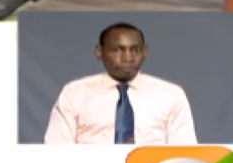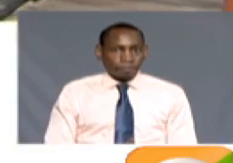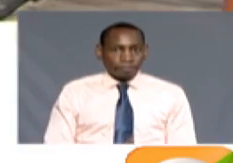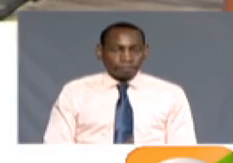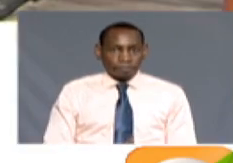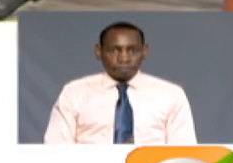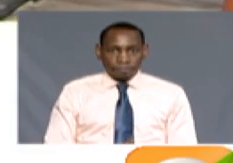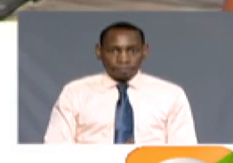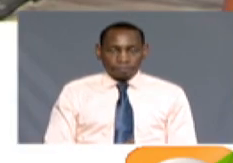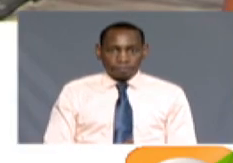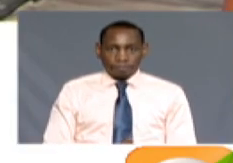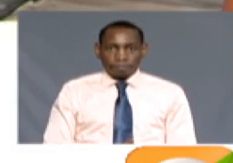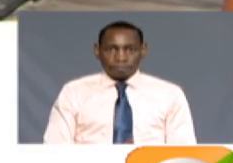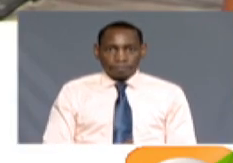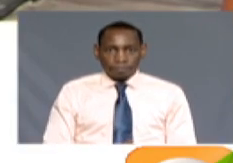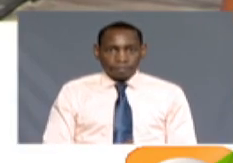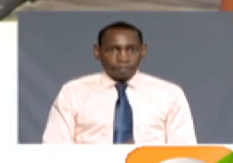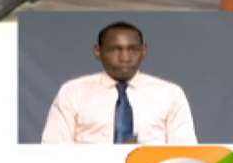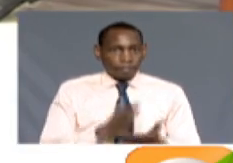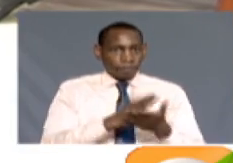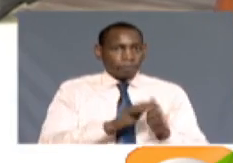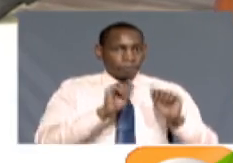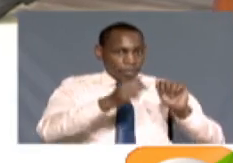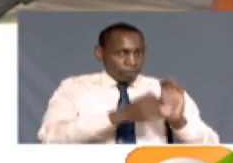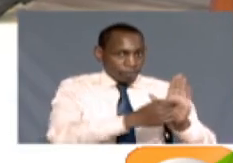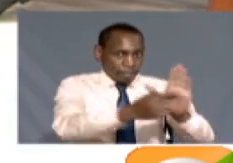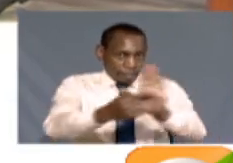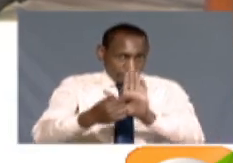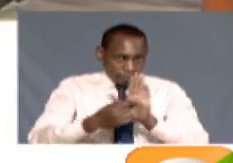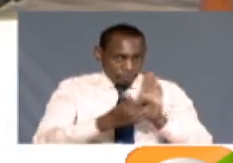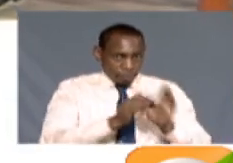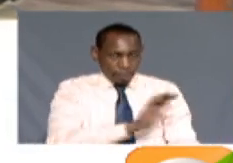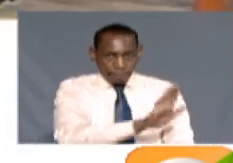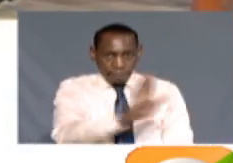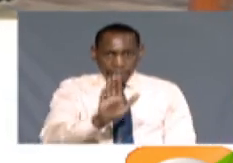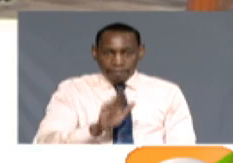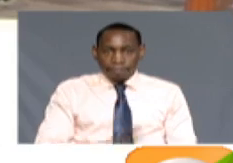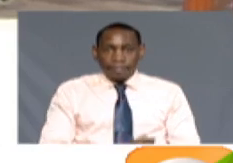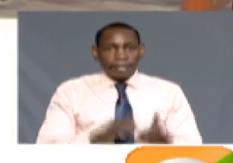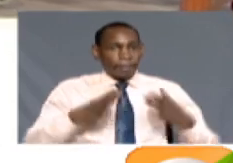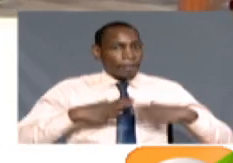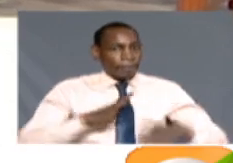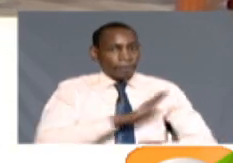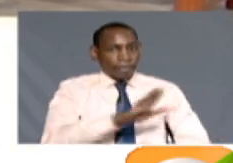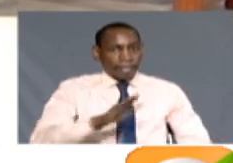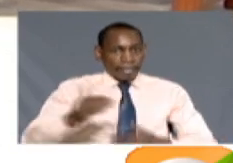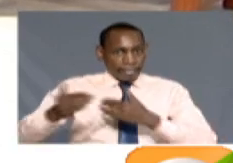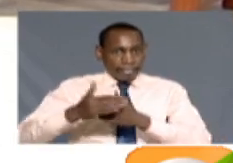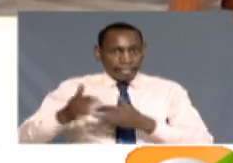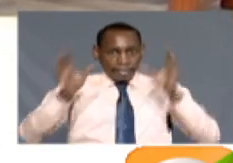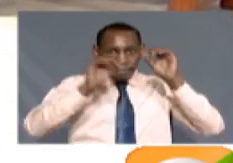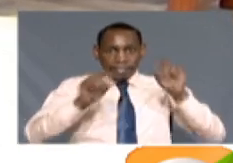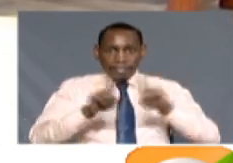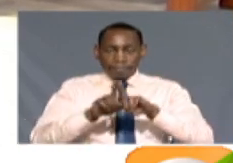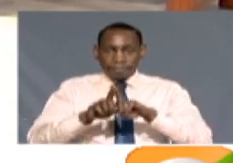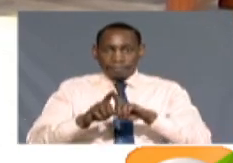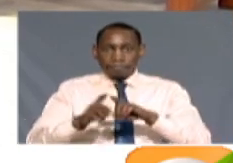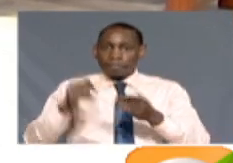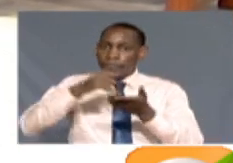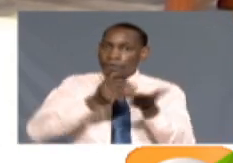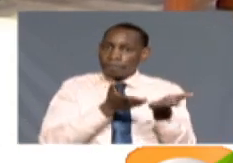Yeah. Because you are going to expose them. So those people who are around him, they are also doing business.